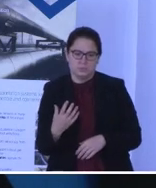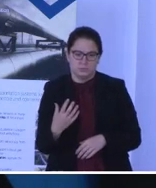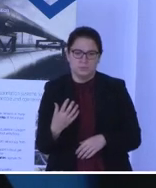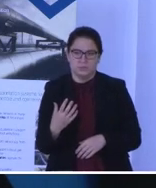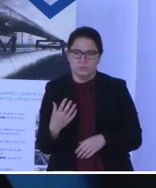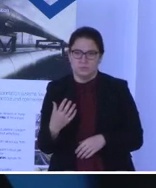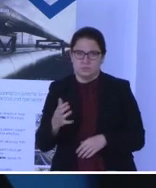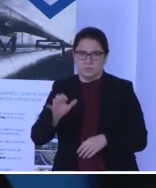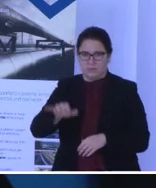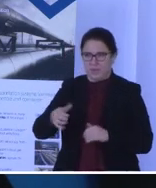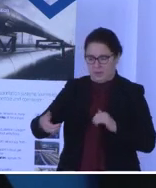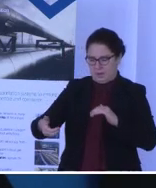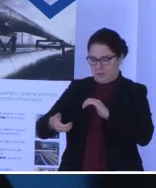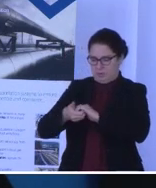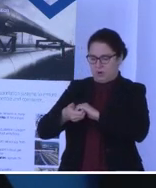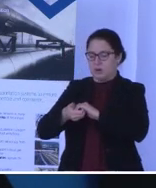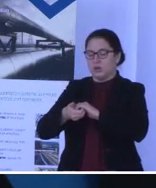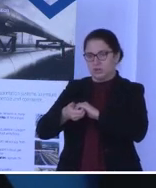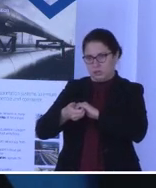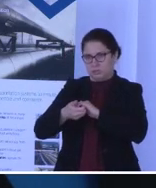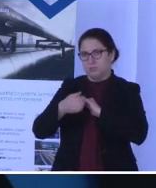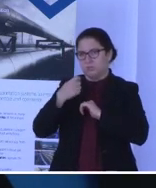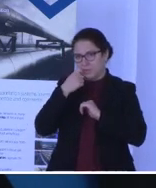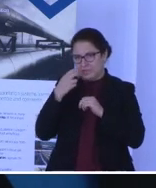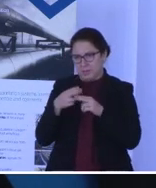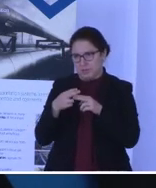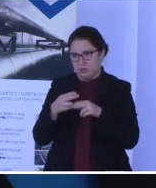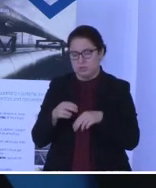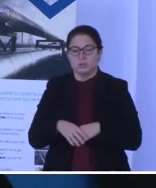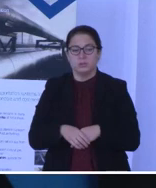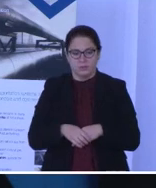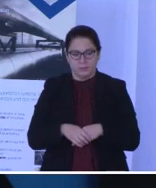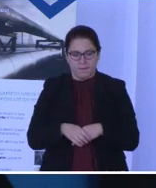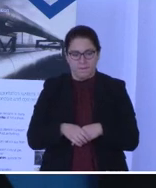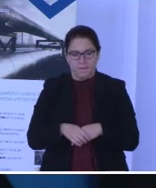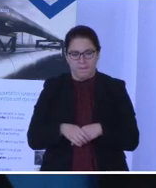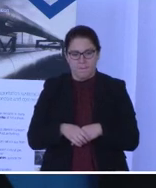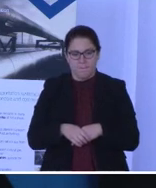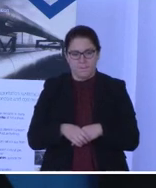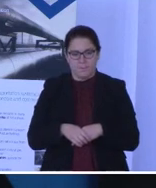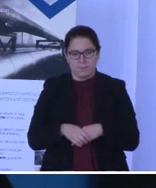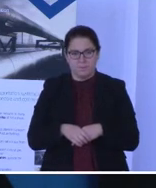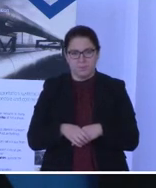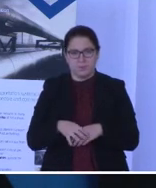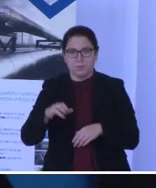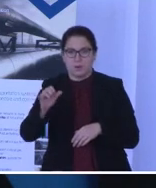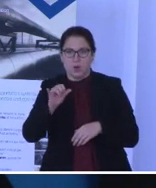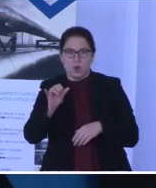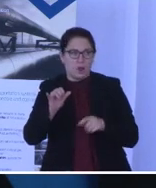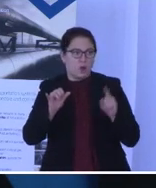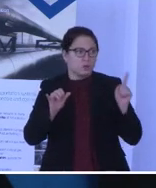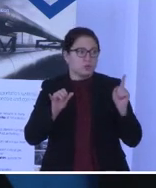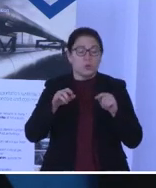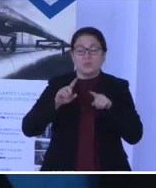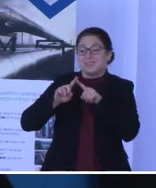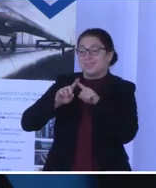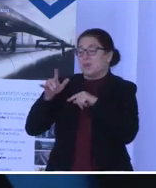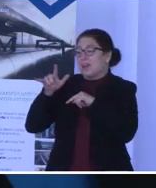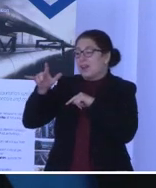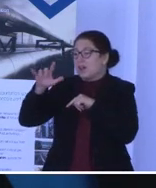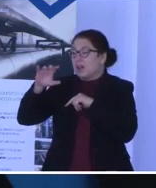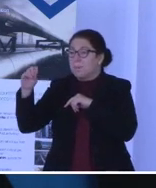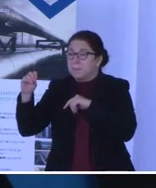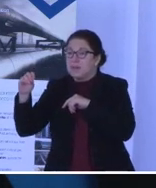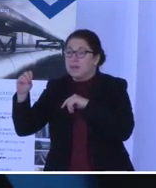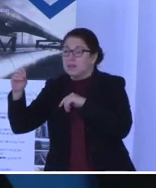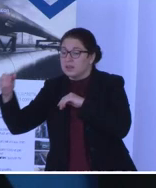partnership. I've talked about the great work TSA does, but this is also something that involves the collaboration of airlines and the